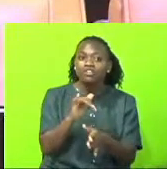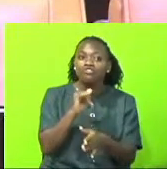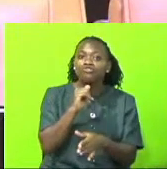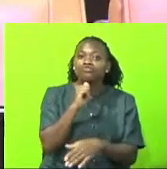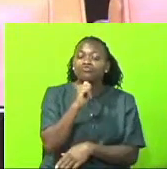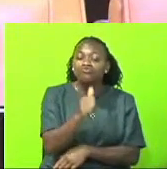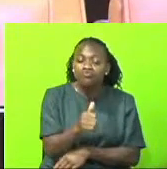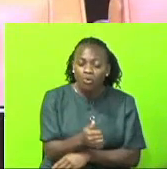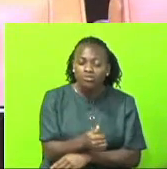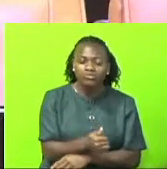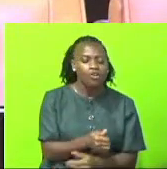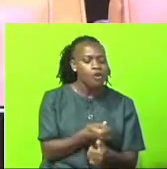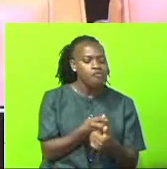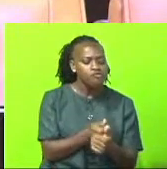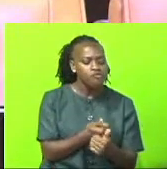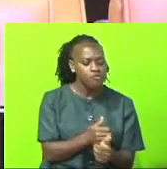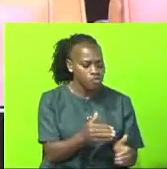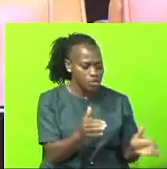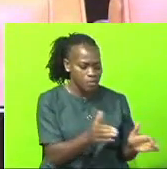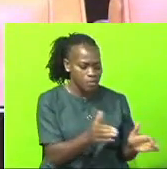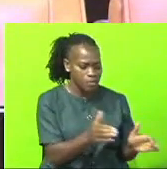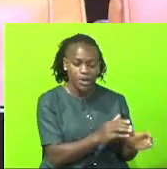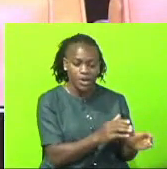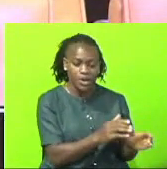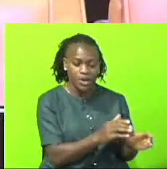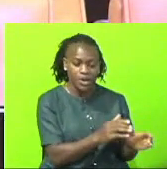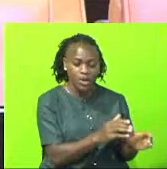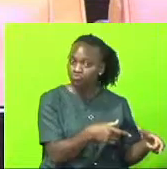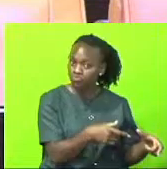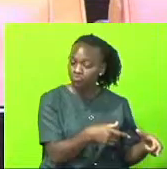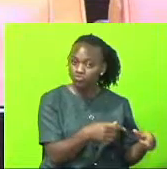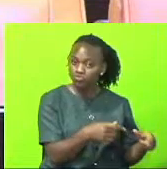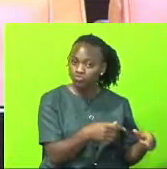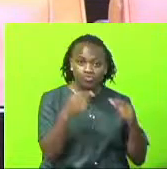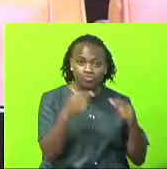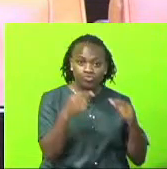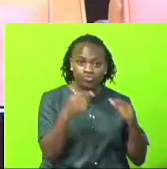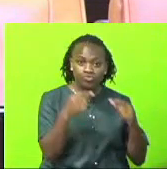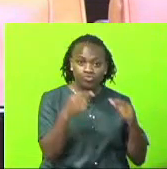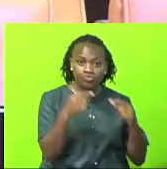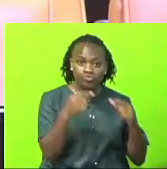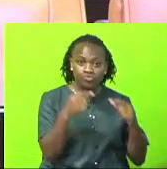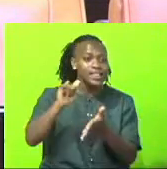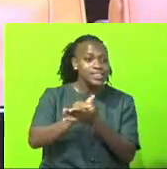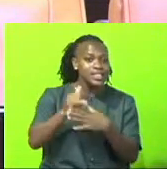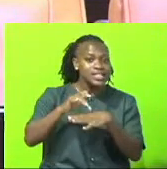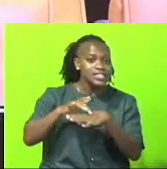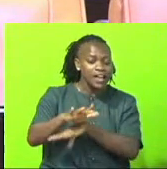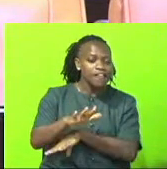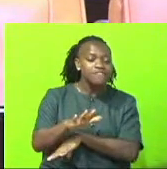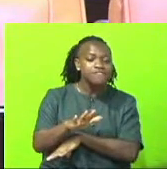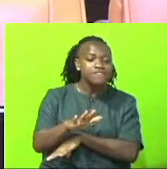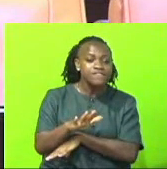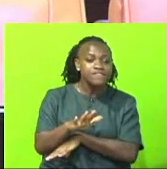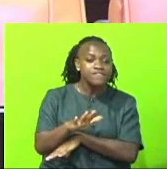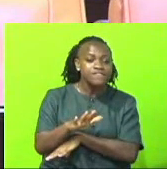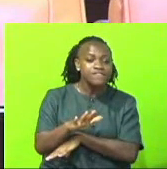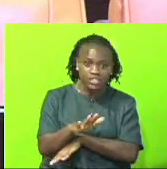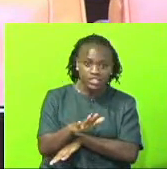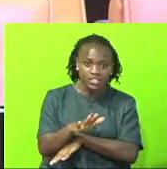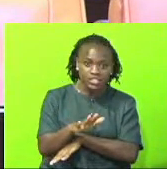the whims of the minority to make any determination that would be adverse to the interest of the